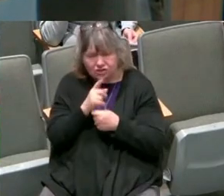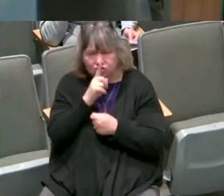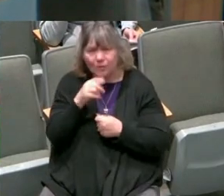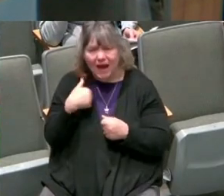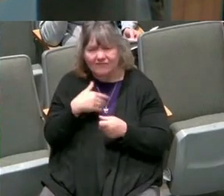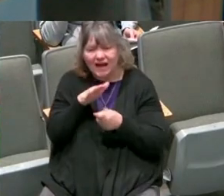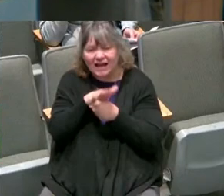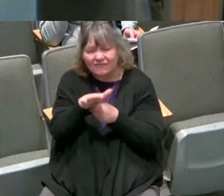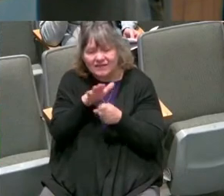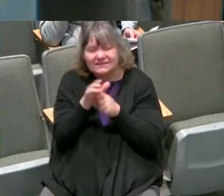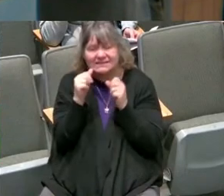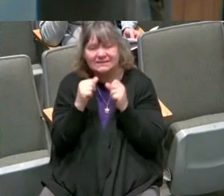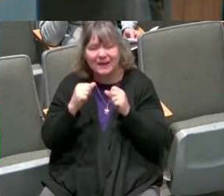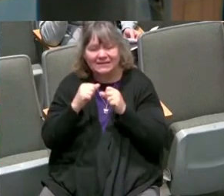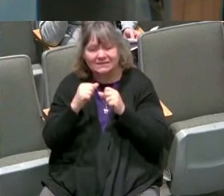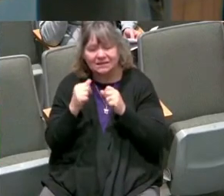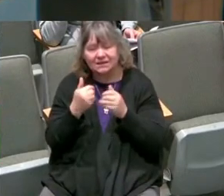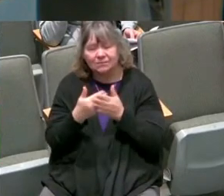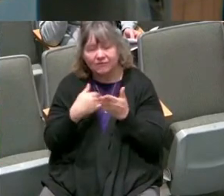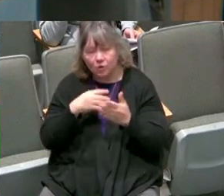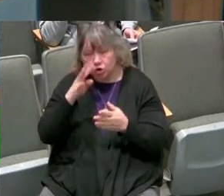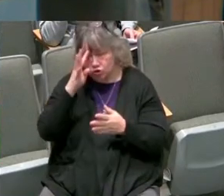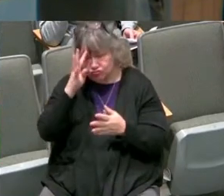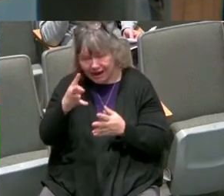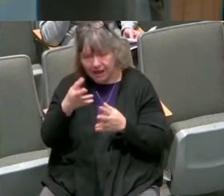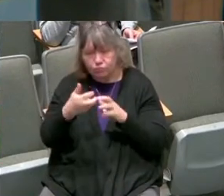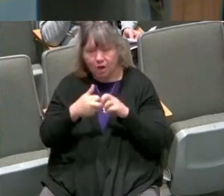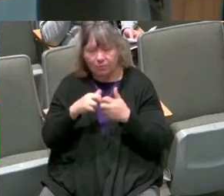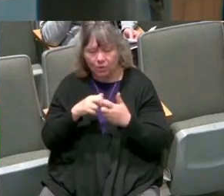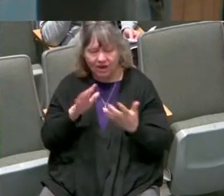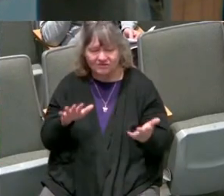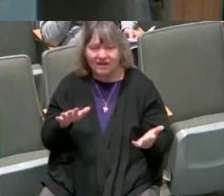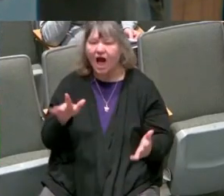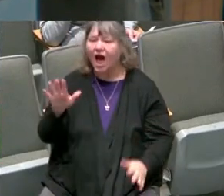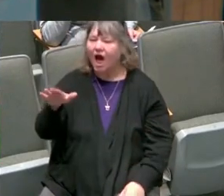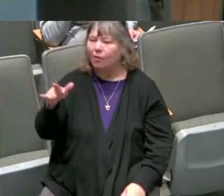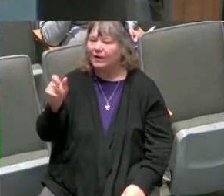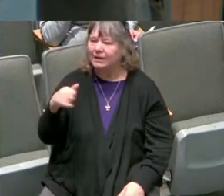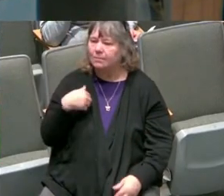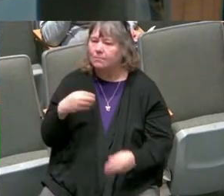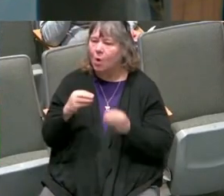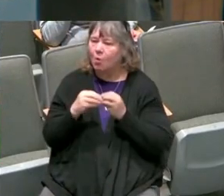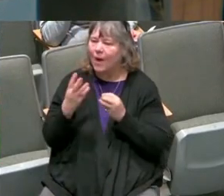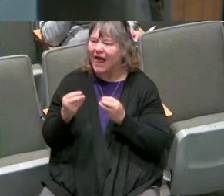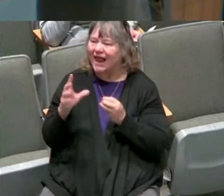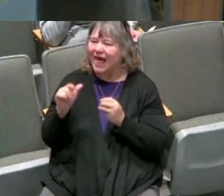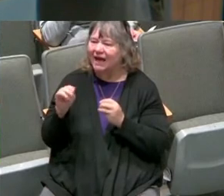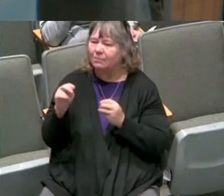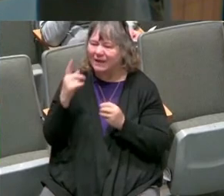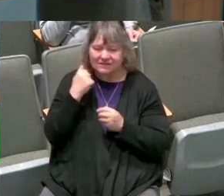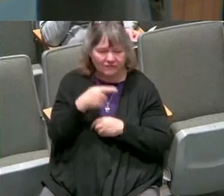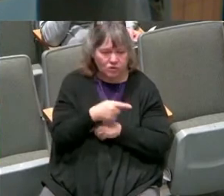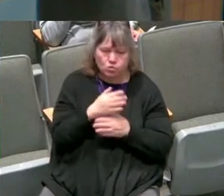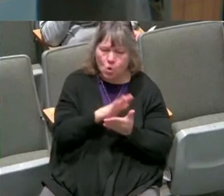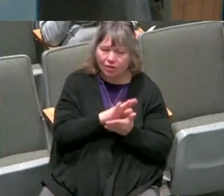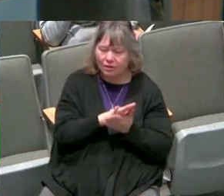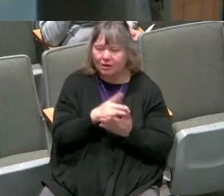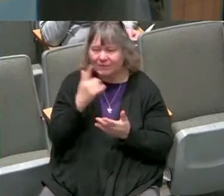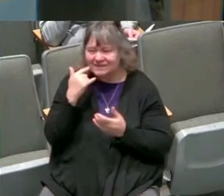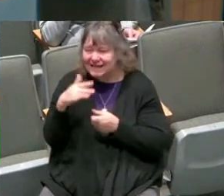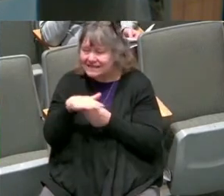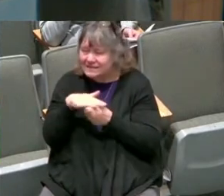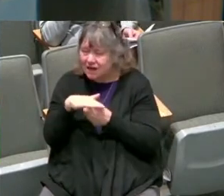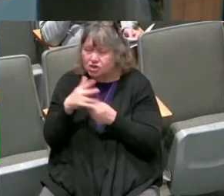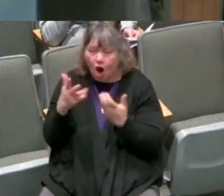the footprint before you create a problem where you have to say we need more Wetlands because we need the school because that site is already